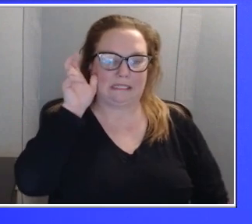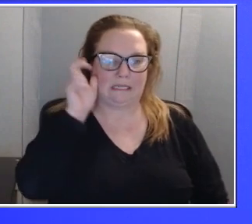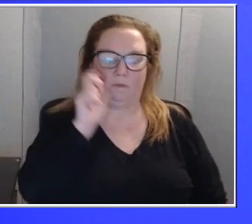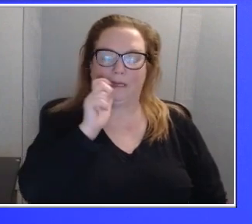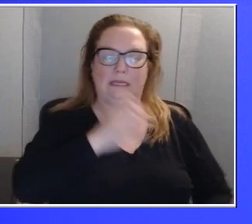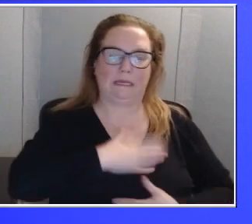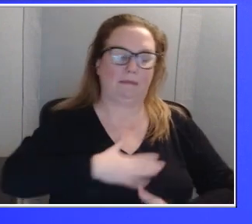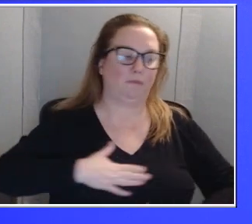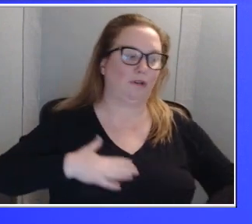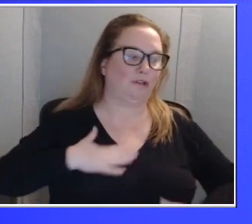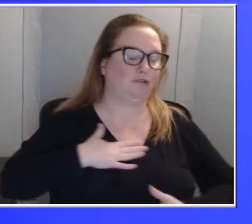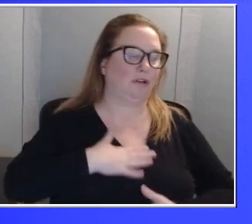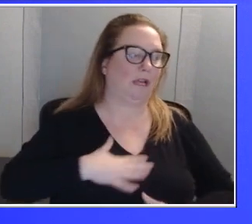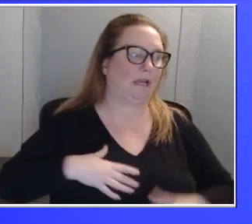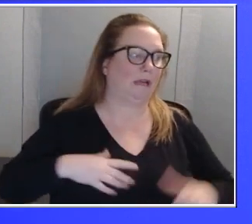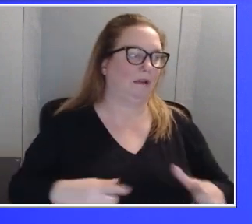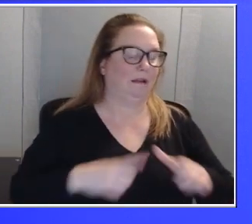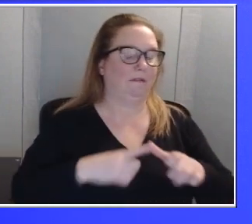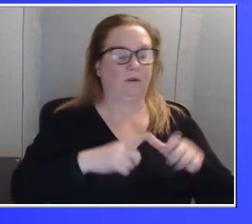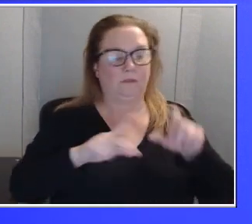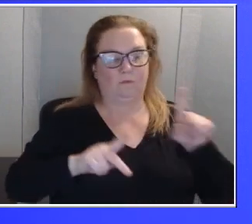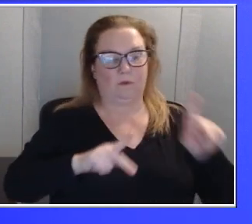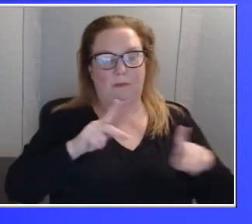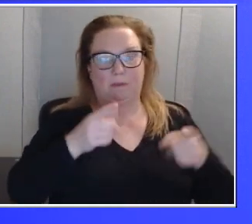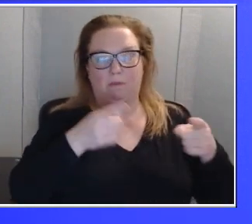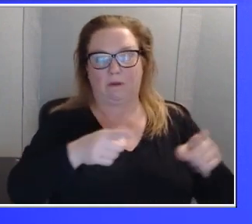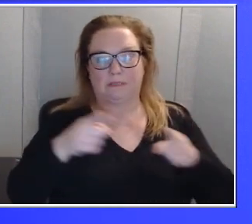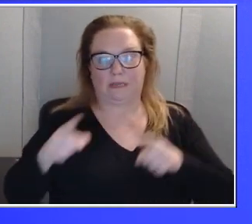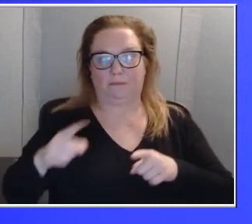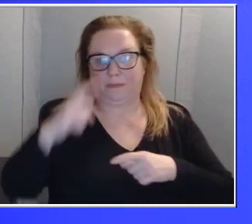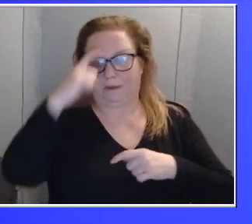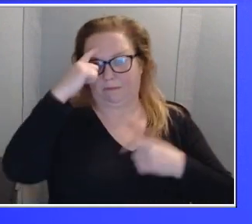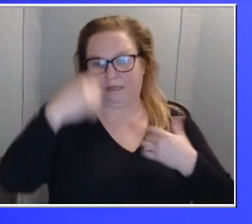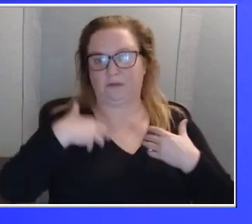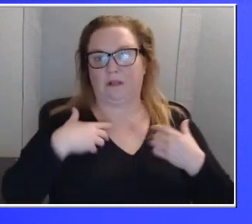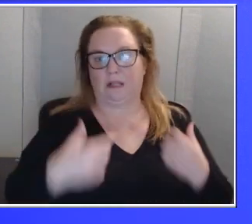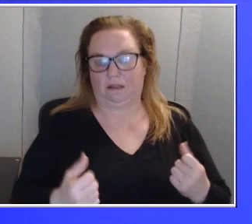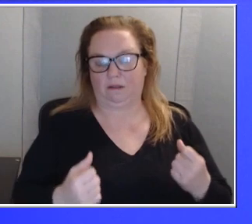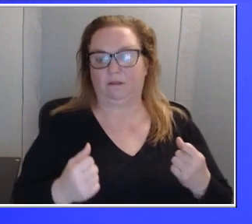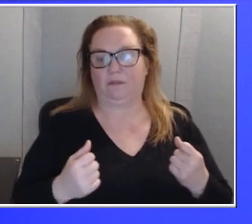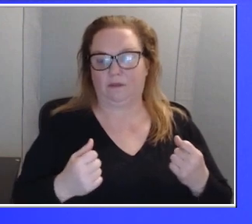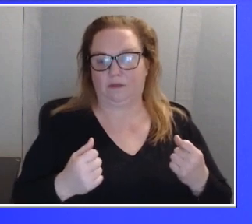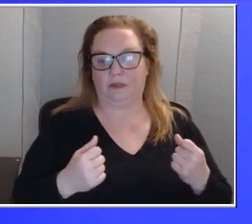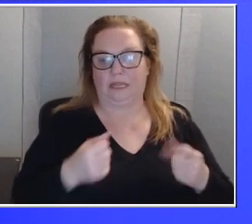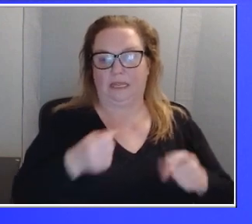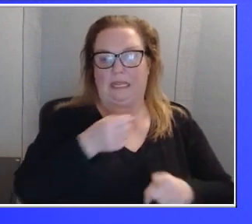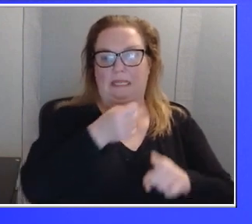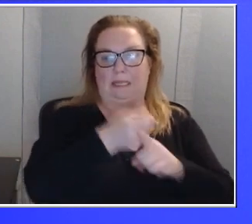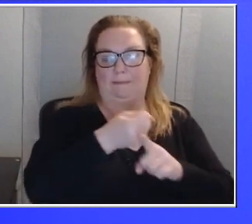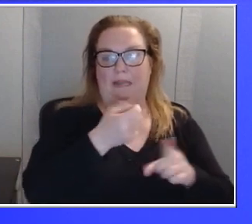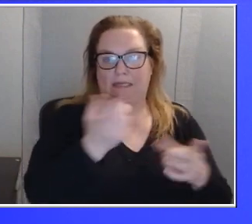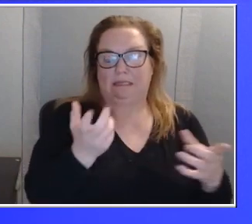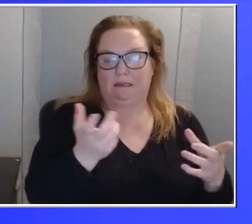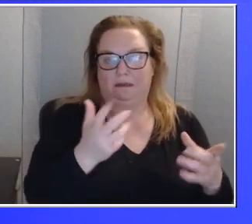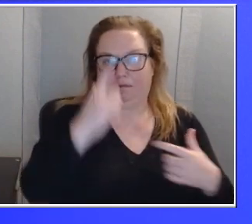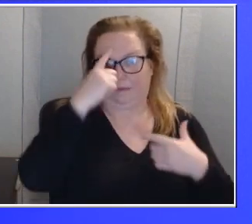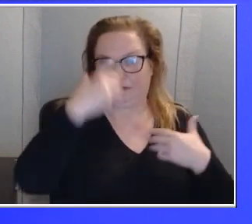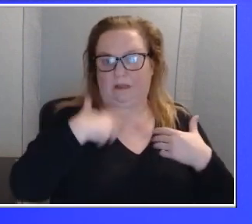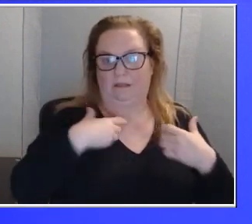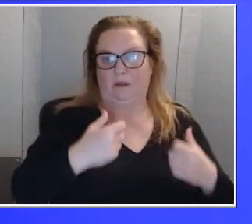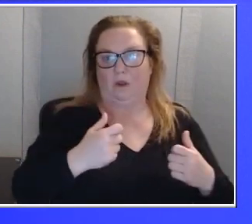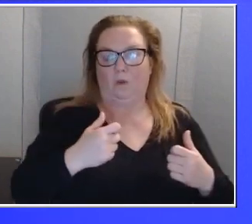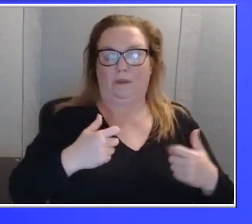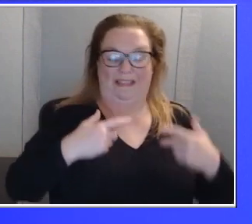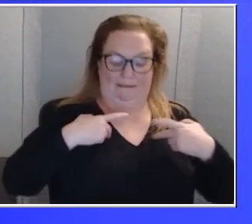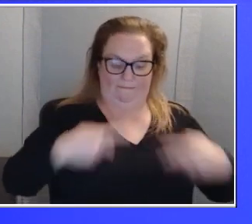beginning where people were with their mental health and what the impacts were. So we were thinking very physical